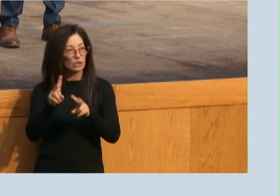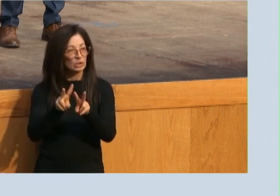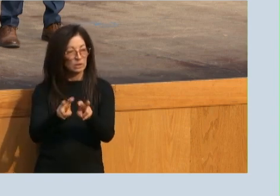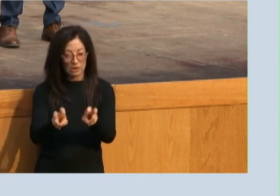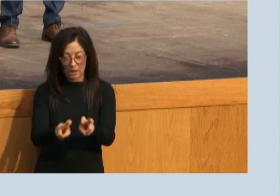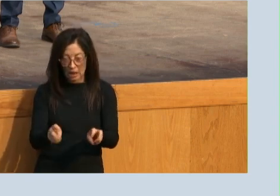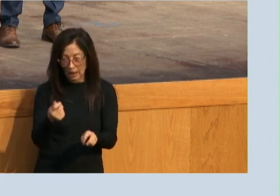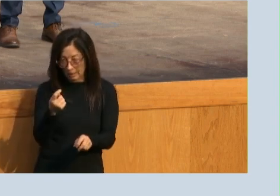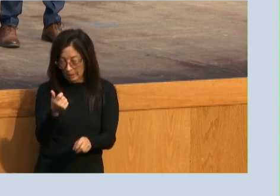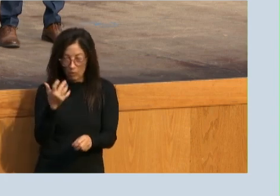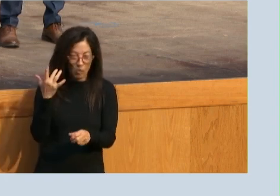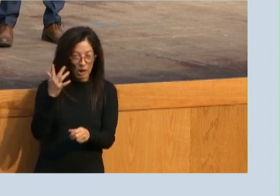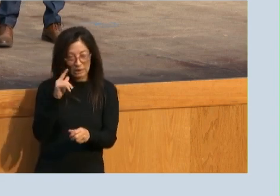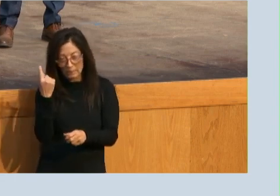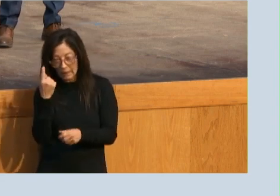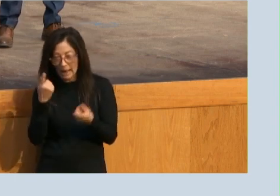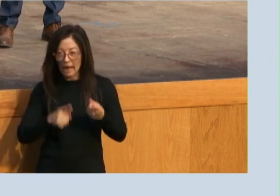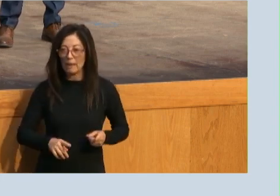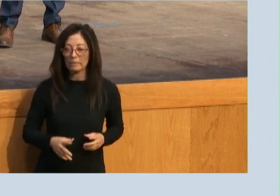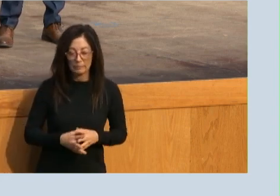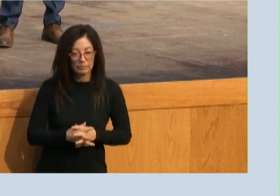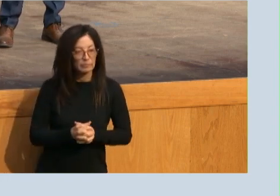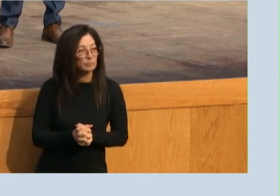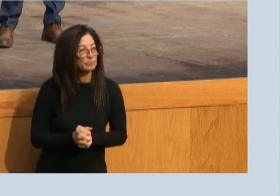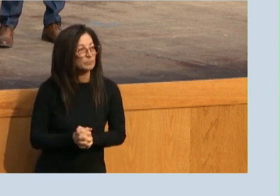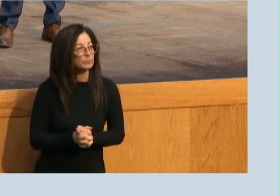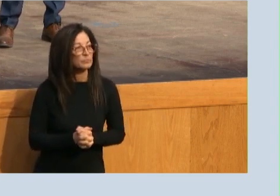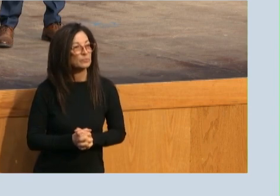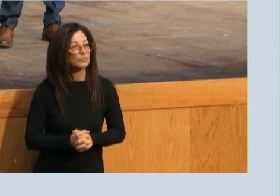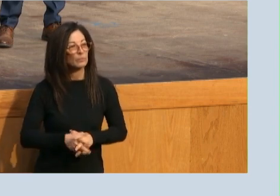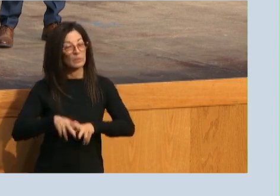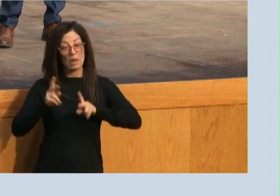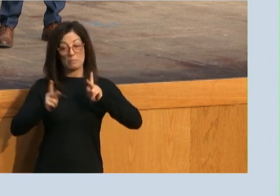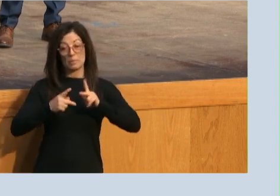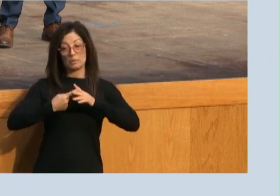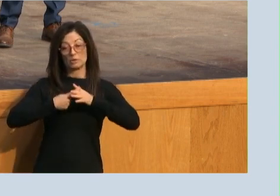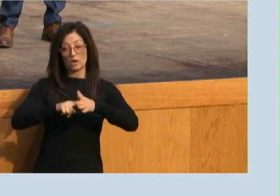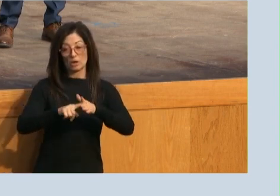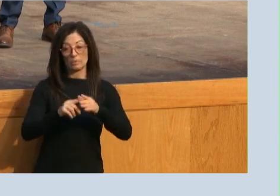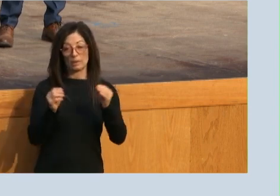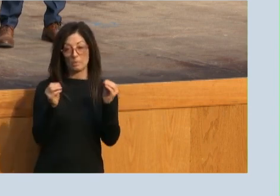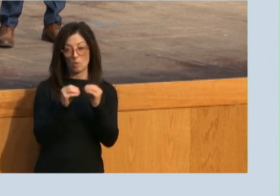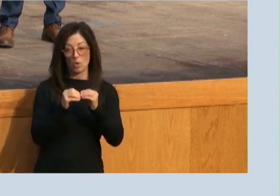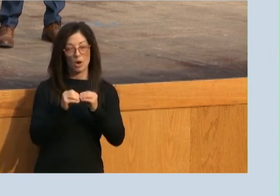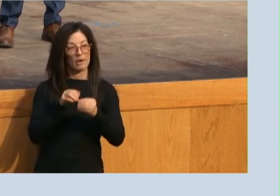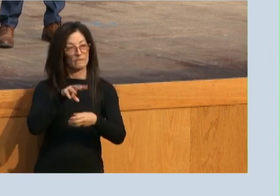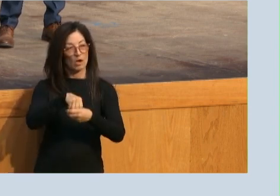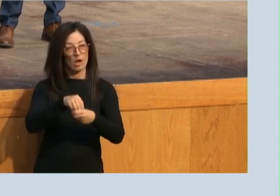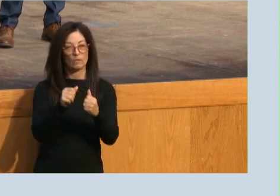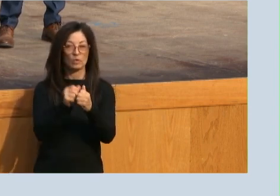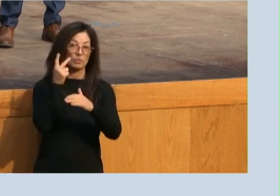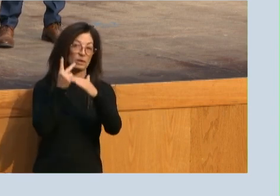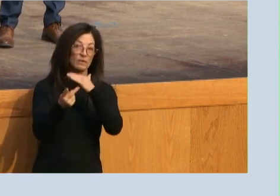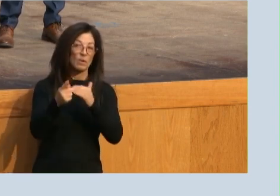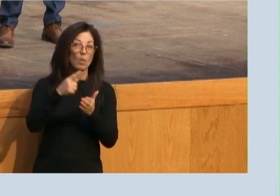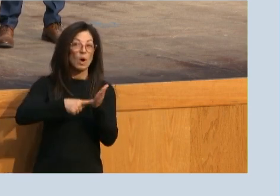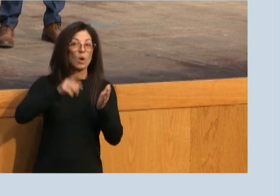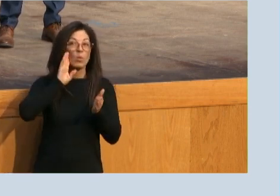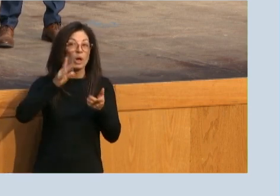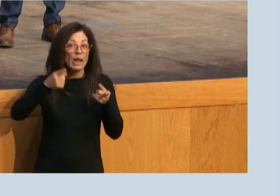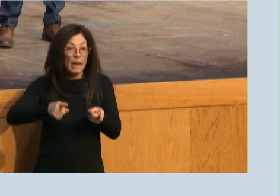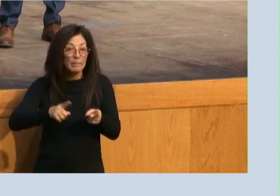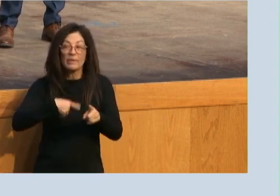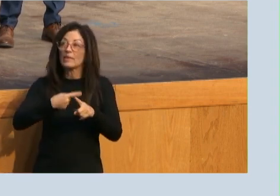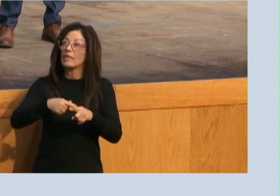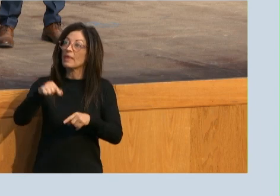from those of why did something happen. People are starting to get into the predictive, what will happen, and then you see the